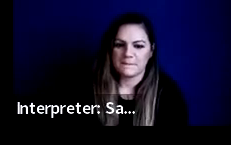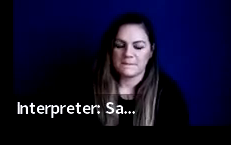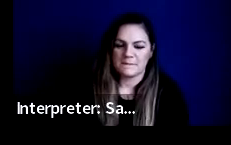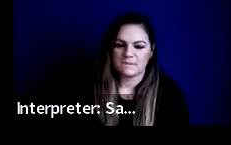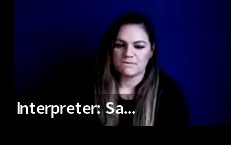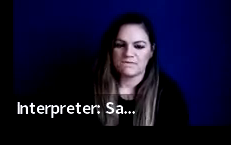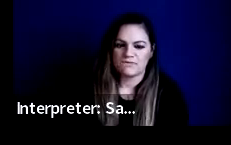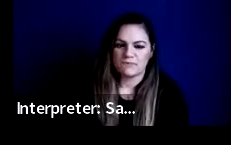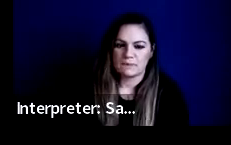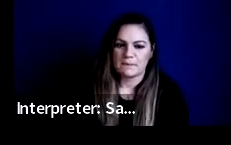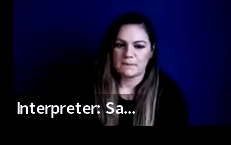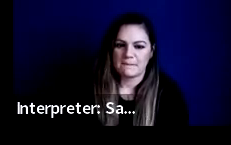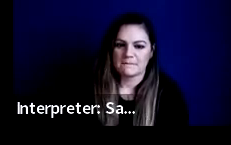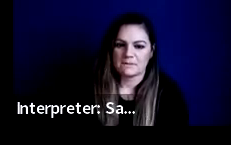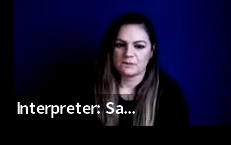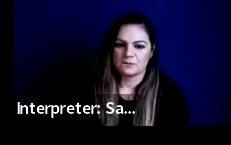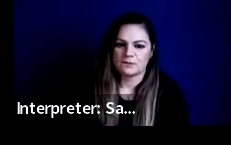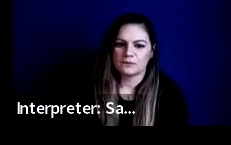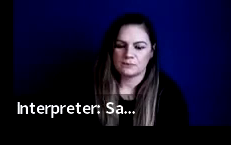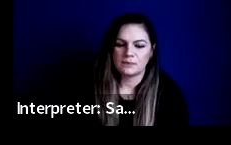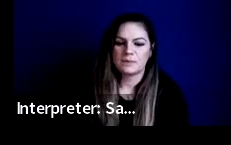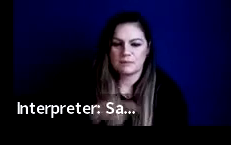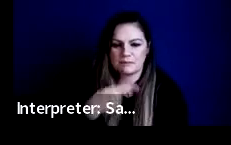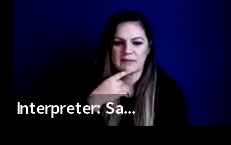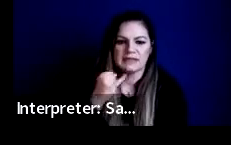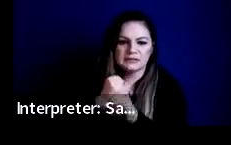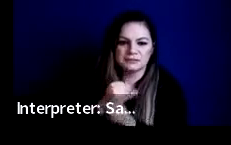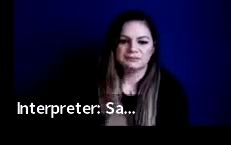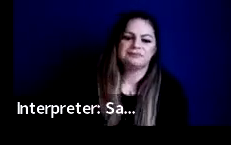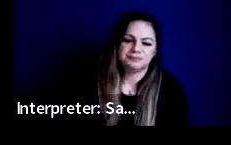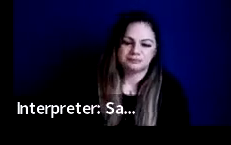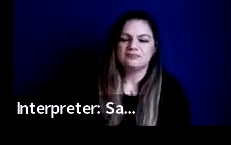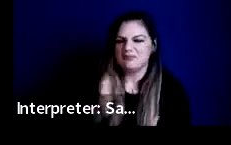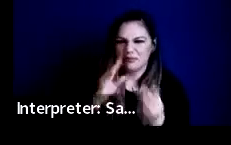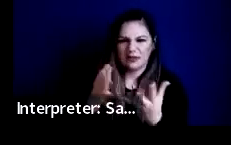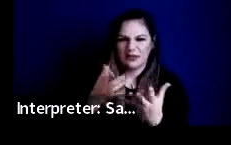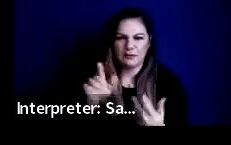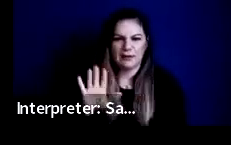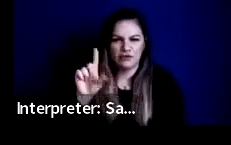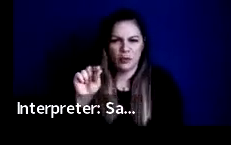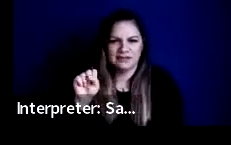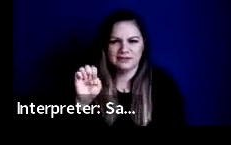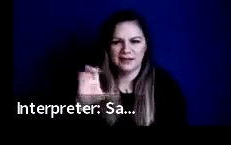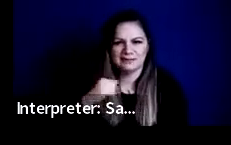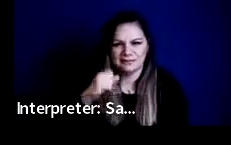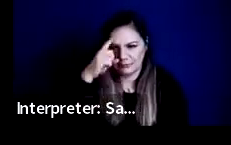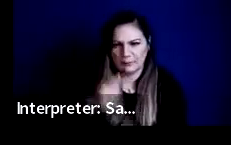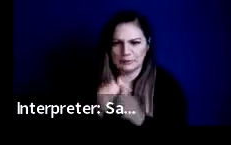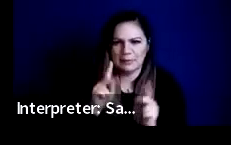Great. We'll do about 20 seconds here at most, because I think people are pretty fast.